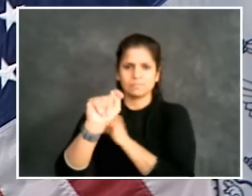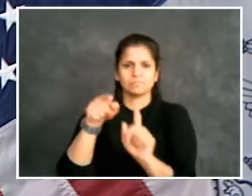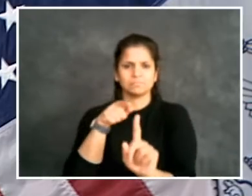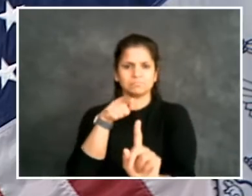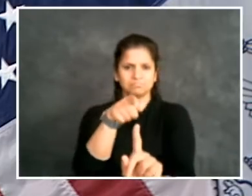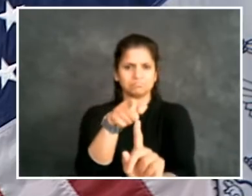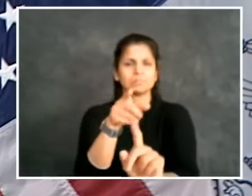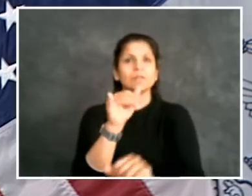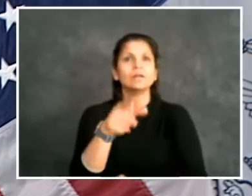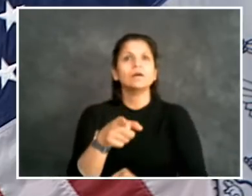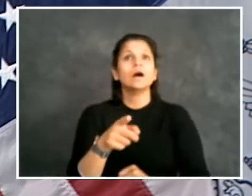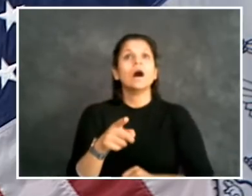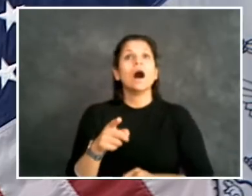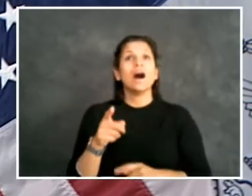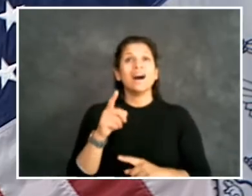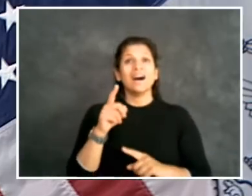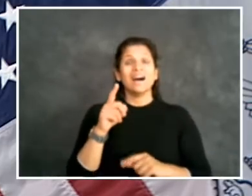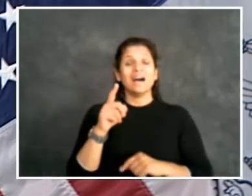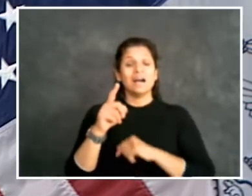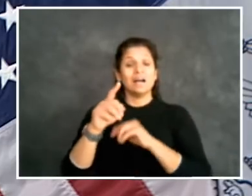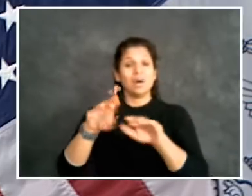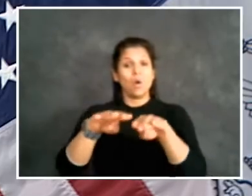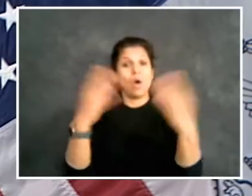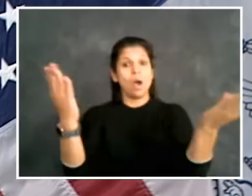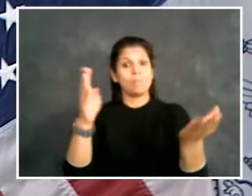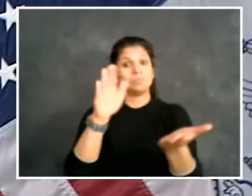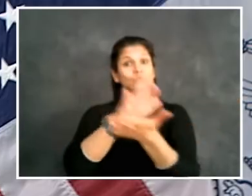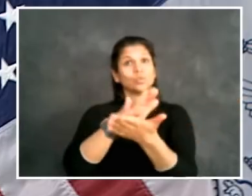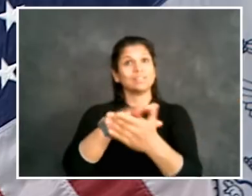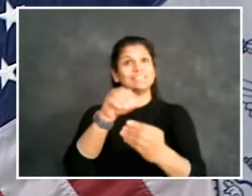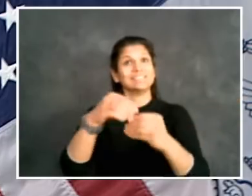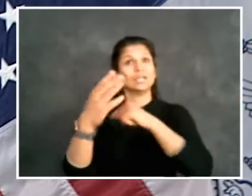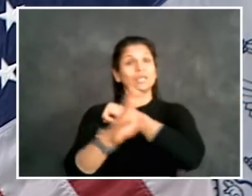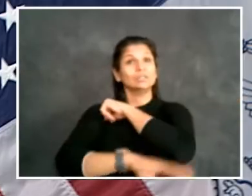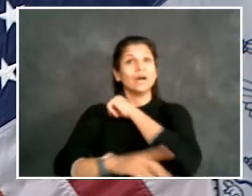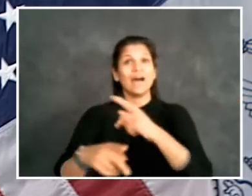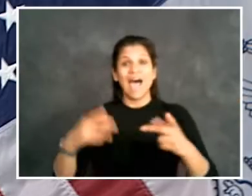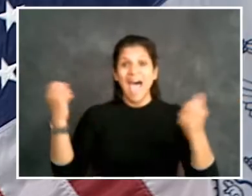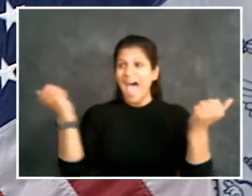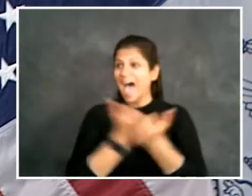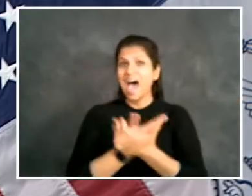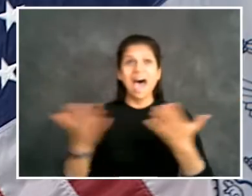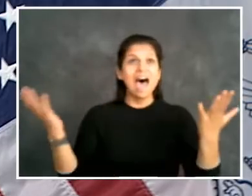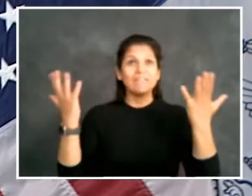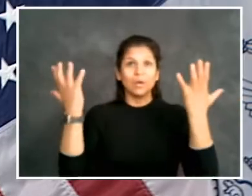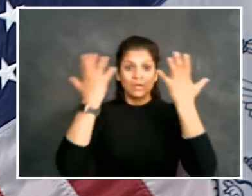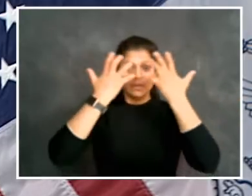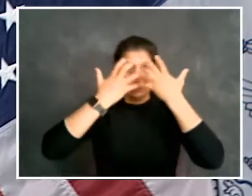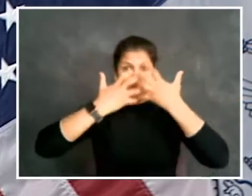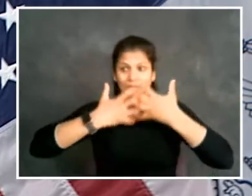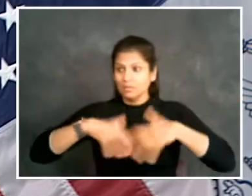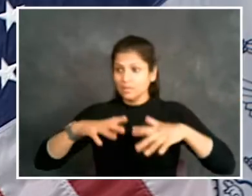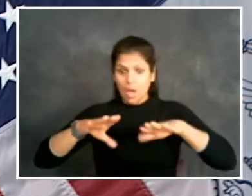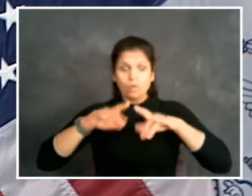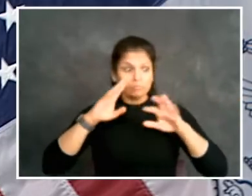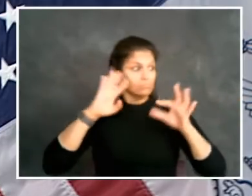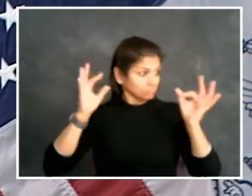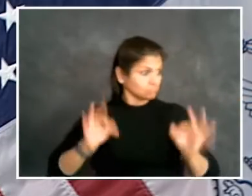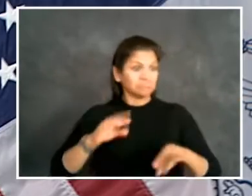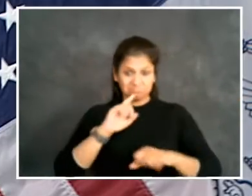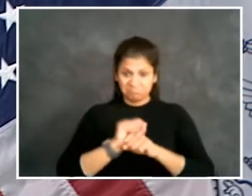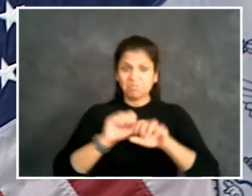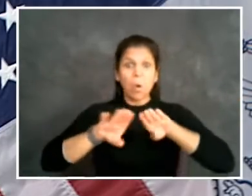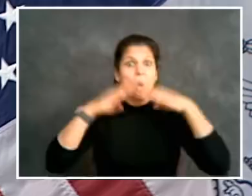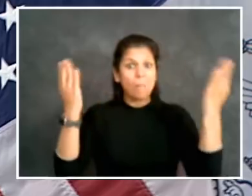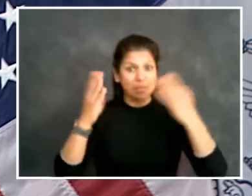things, like you mentioned, I think we're going to see the combination of what does the science bring, because there is